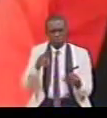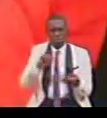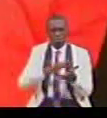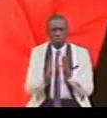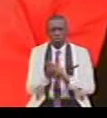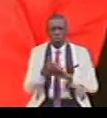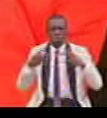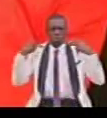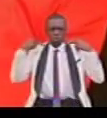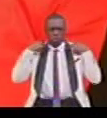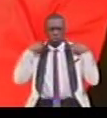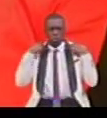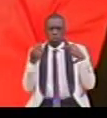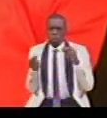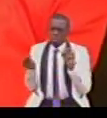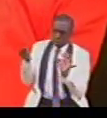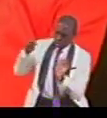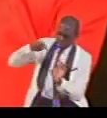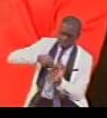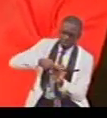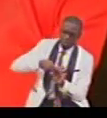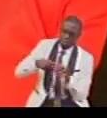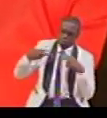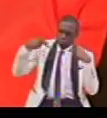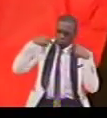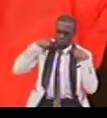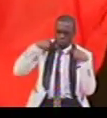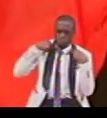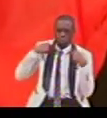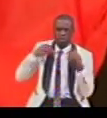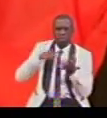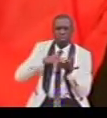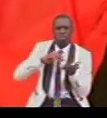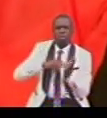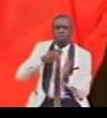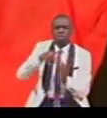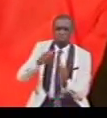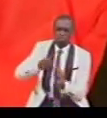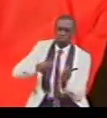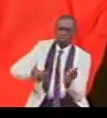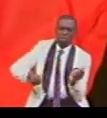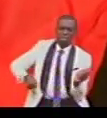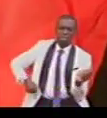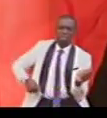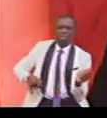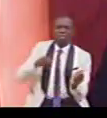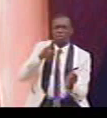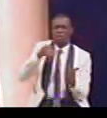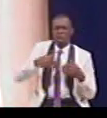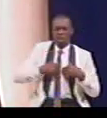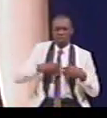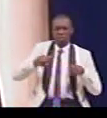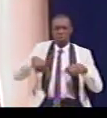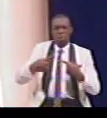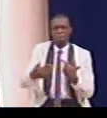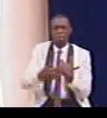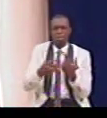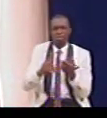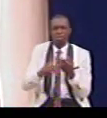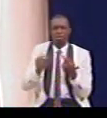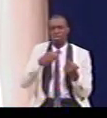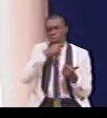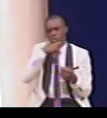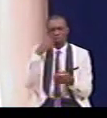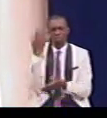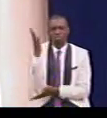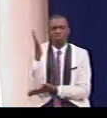that backsliding it's gone back it's gone back he's gone back into the Wilderness he's gone by occupies from it he's gone back it